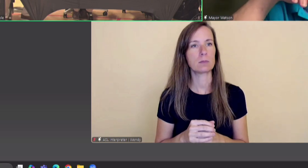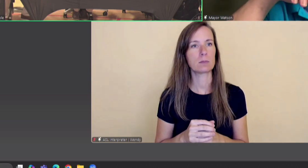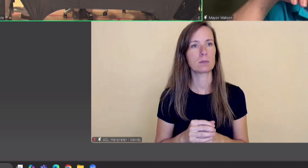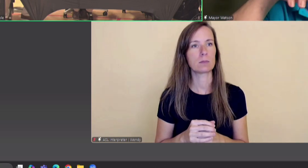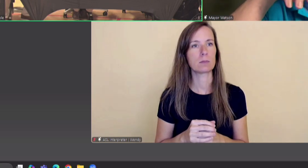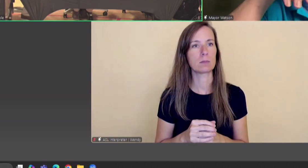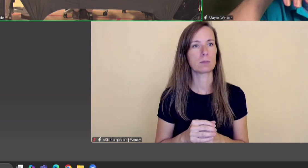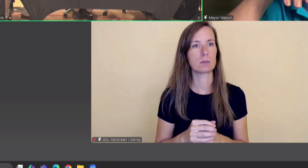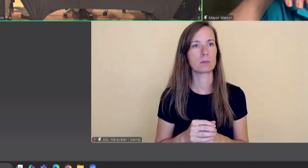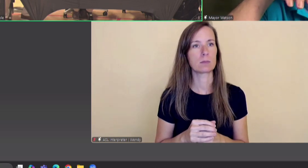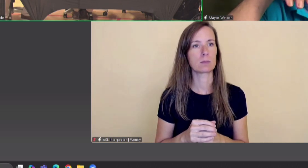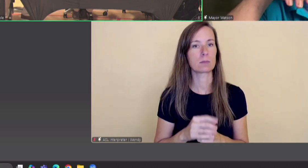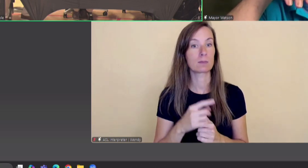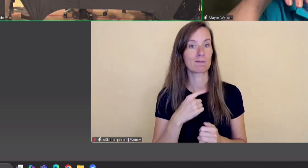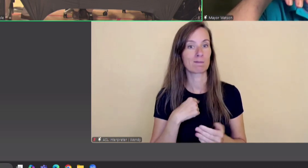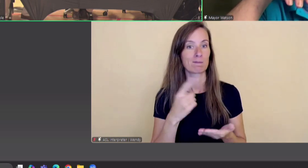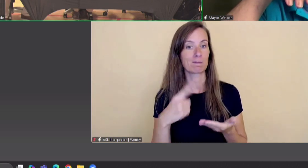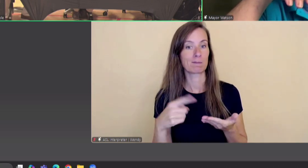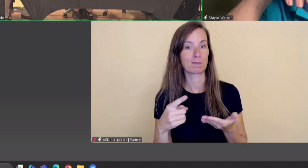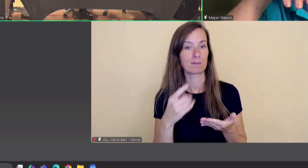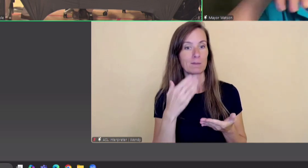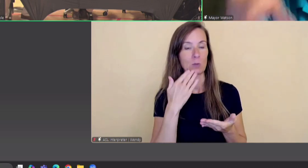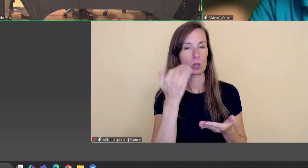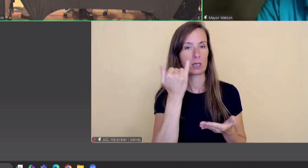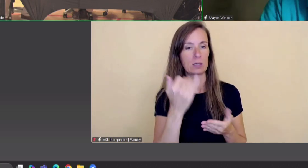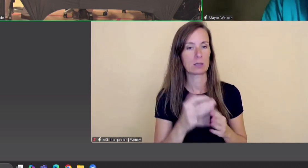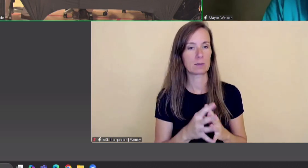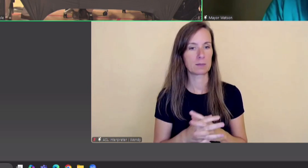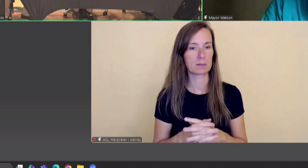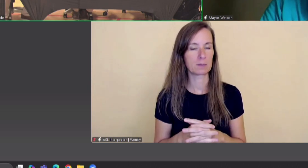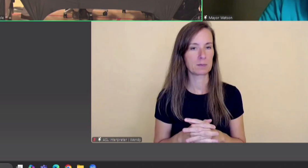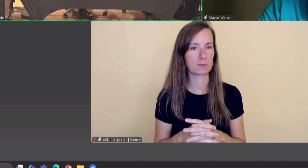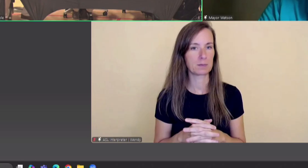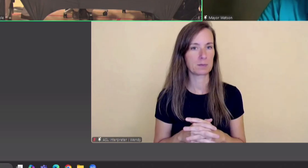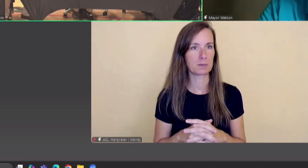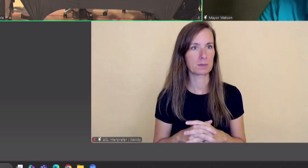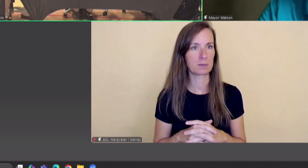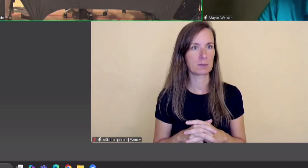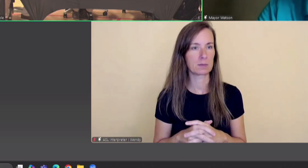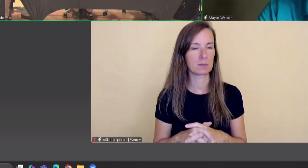Let me check, but yeah. No problem. So I'll put it on the